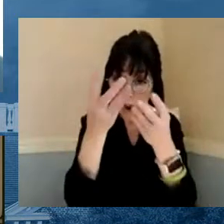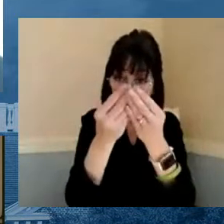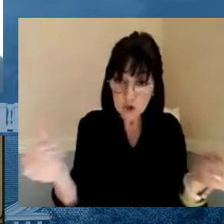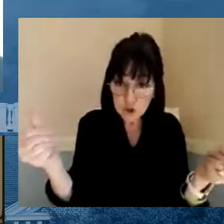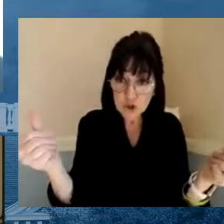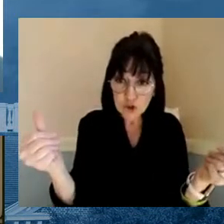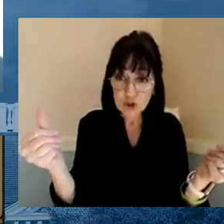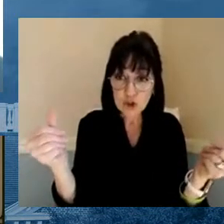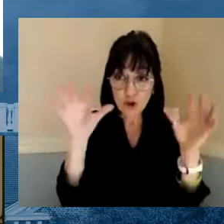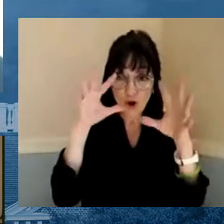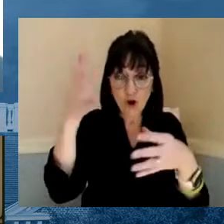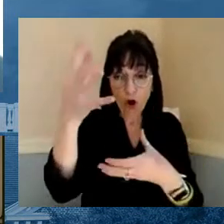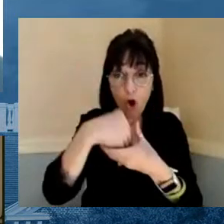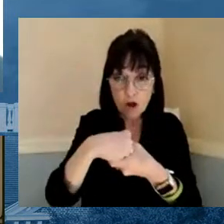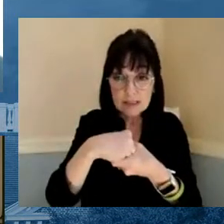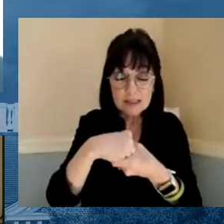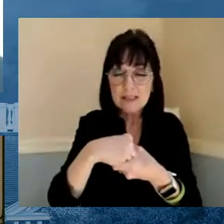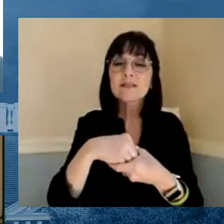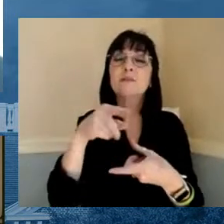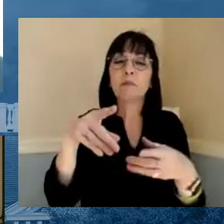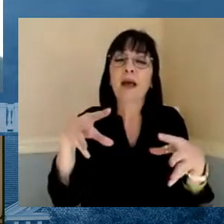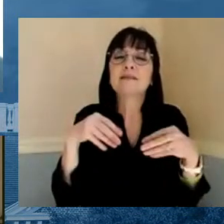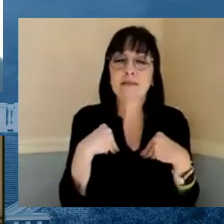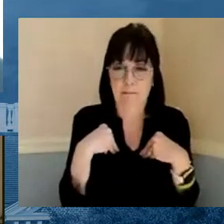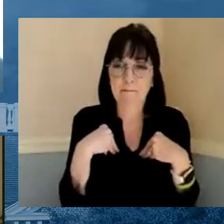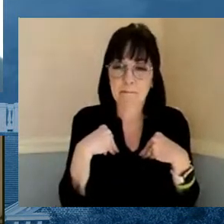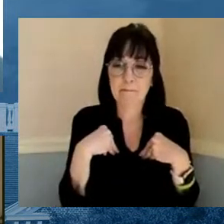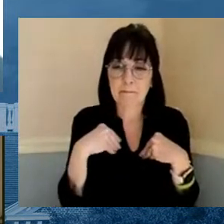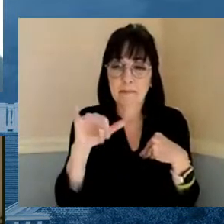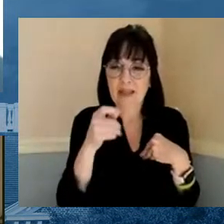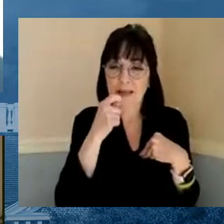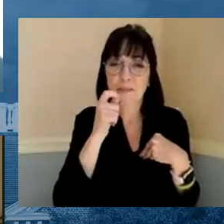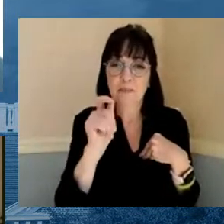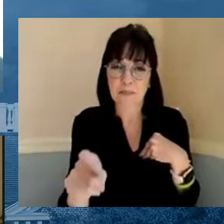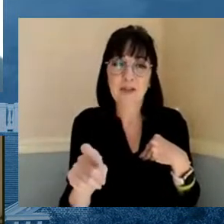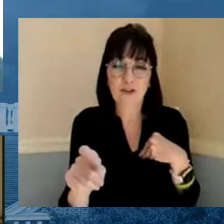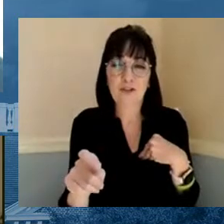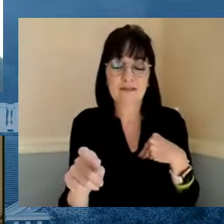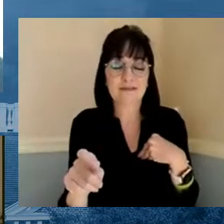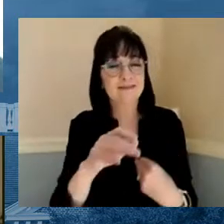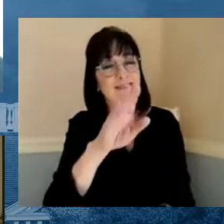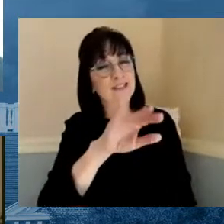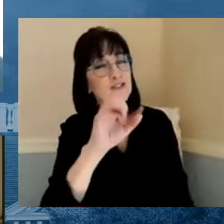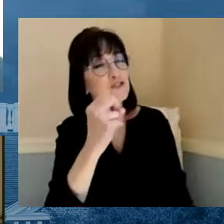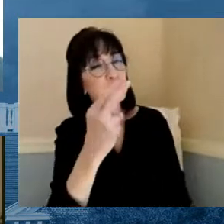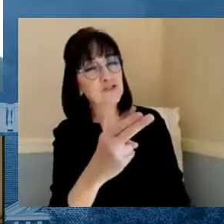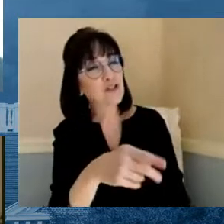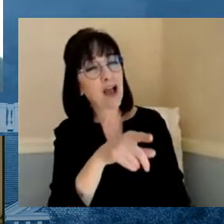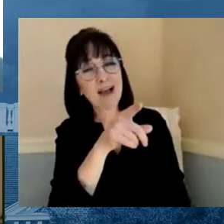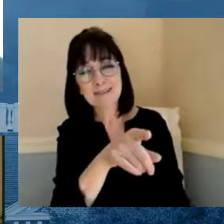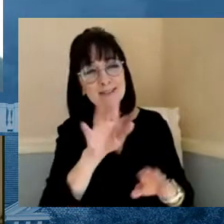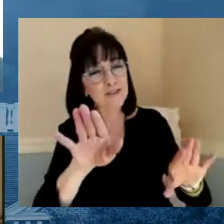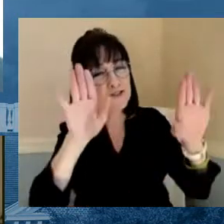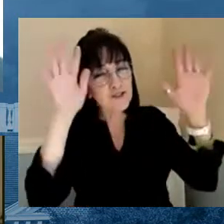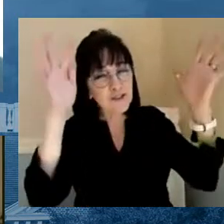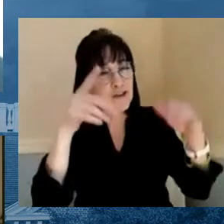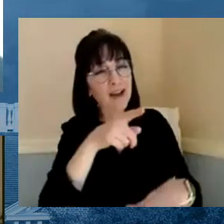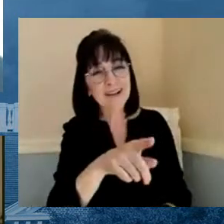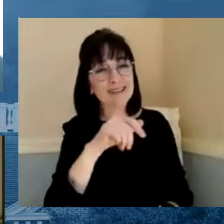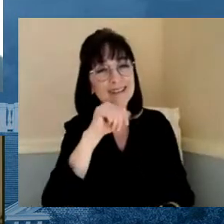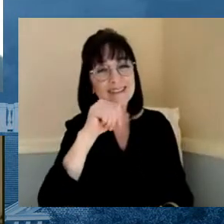acceptance. Thank you. Josh, that was great. You didn't seem nervous at all. You had